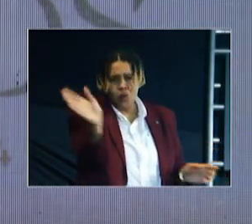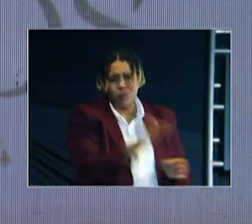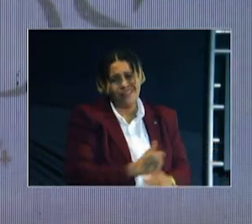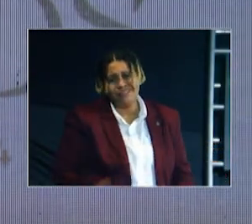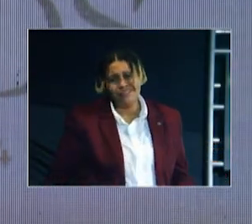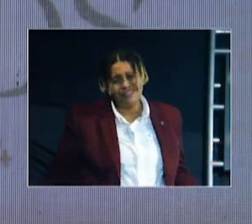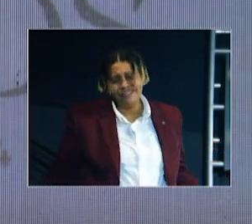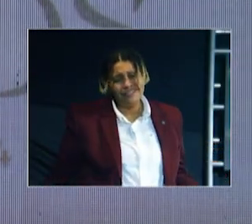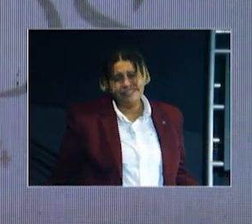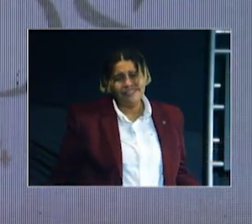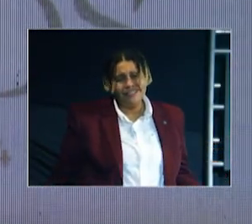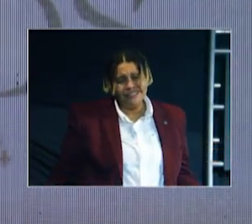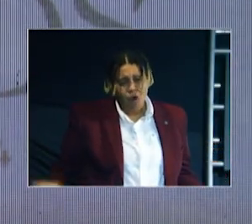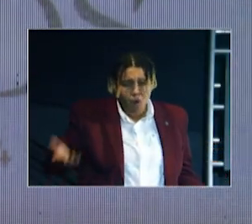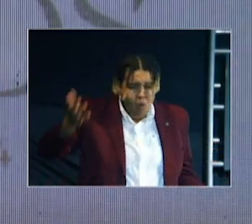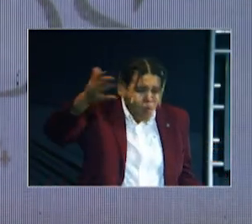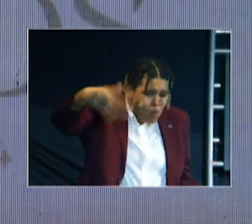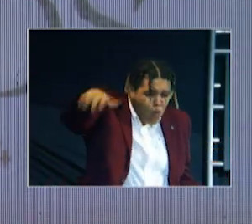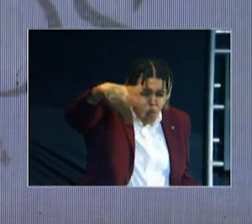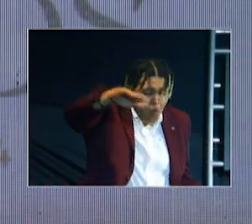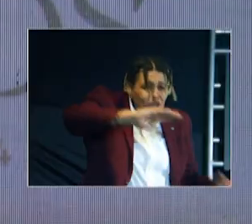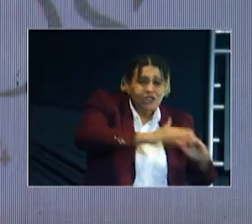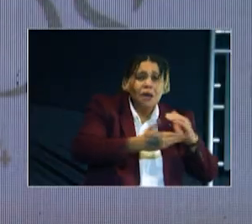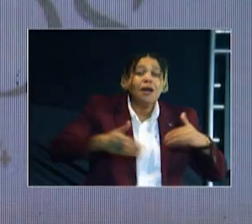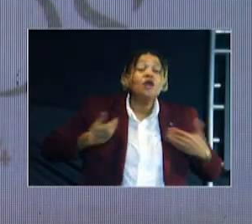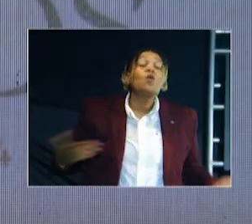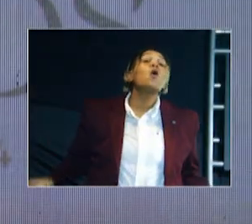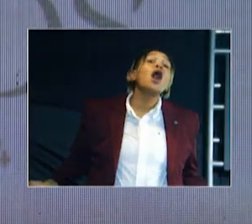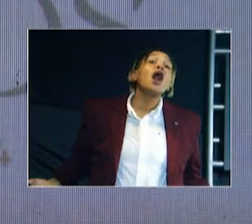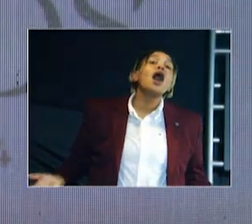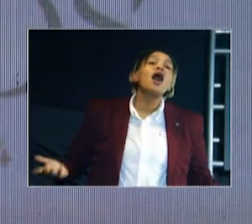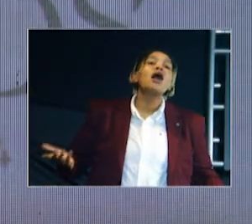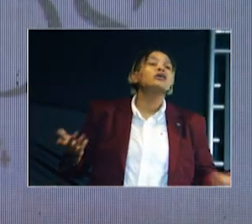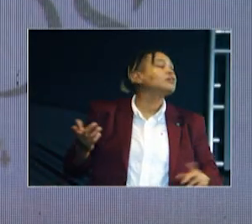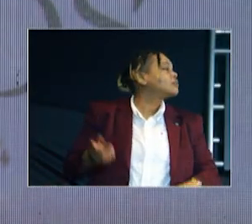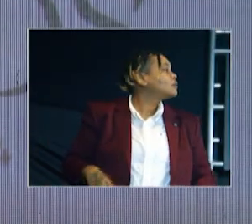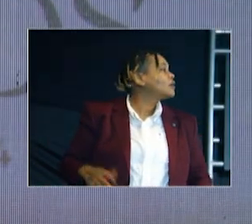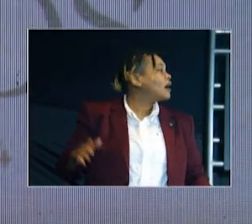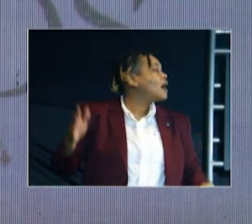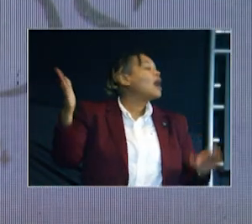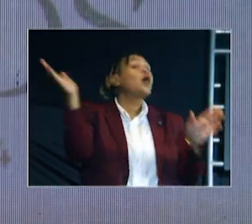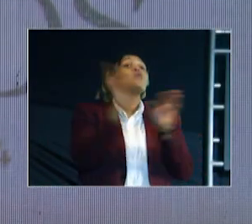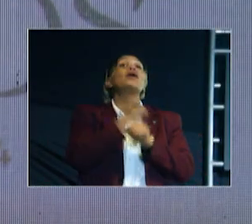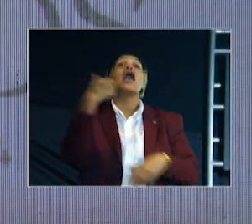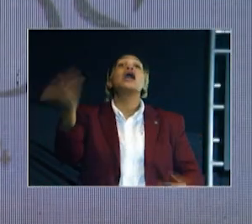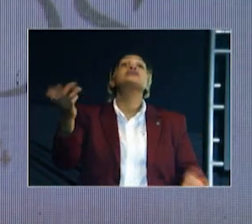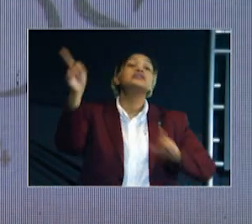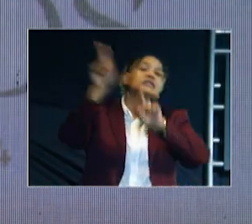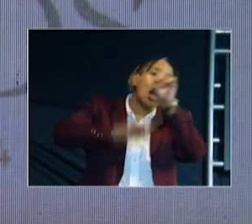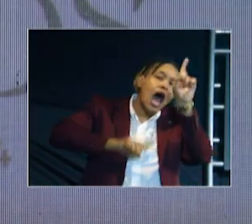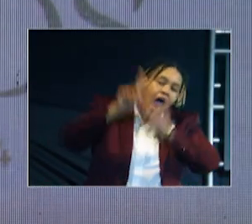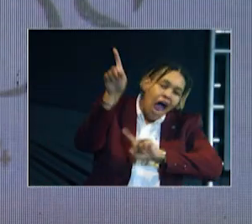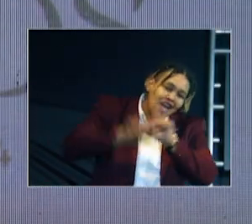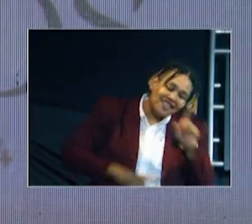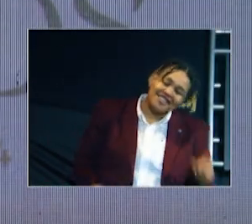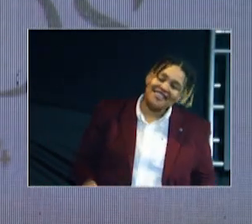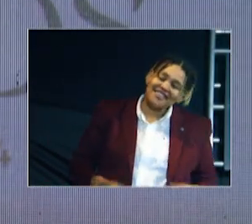winners. Every Jamaican youth is a star winner and a...